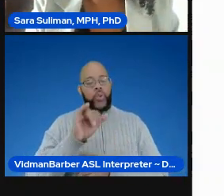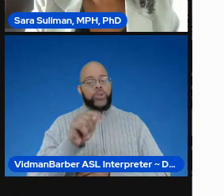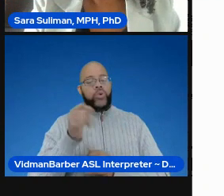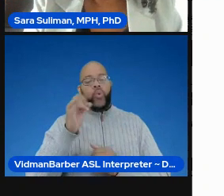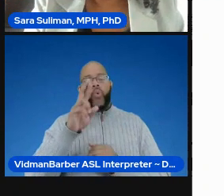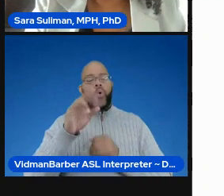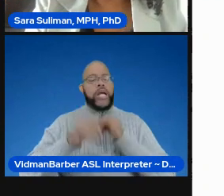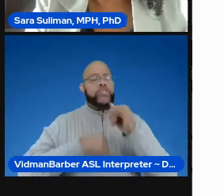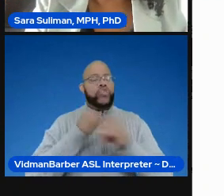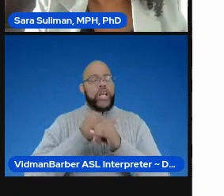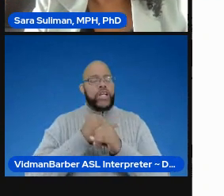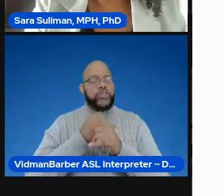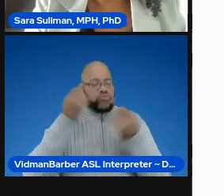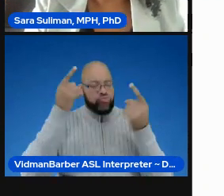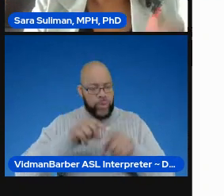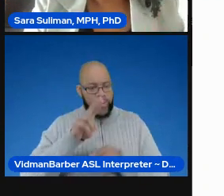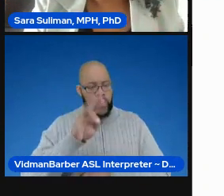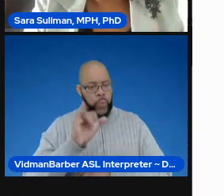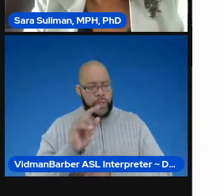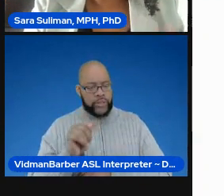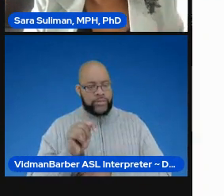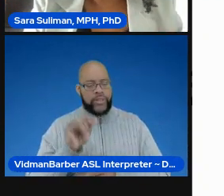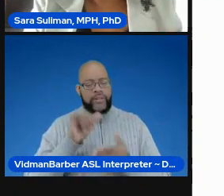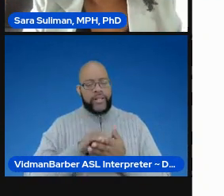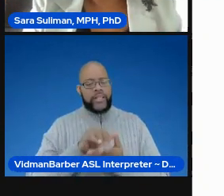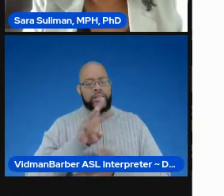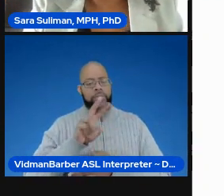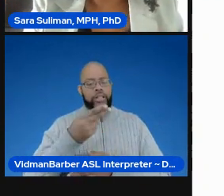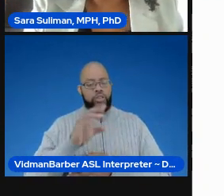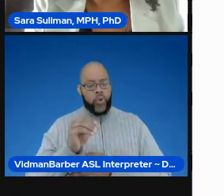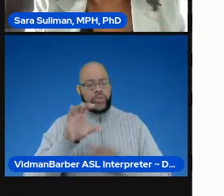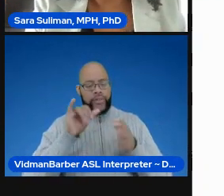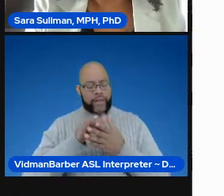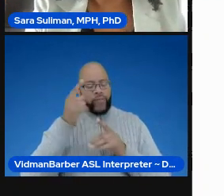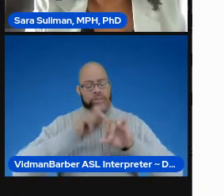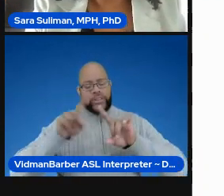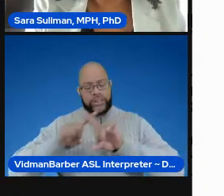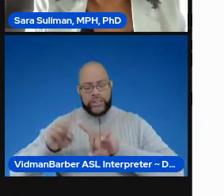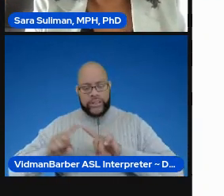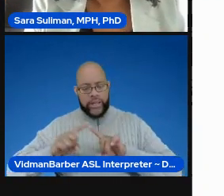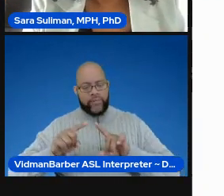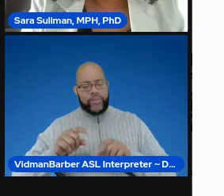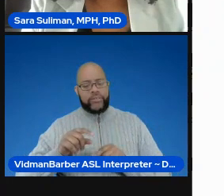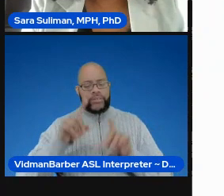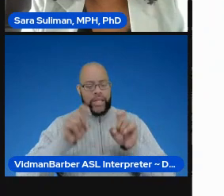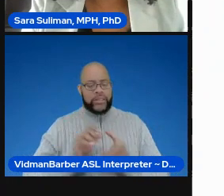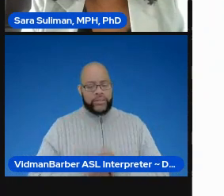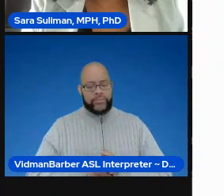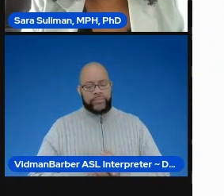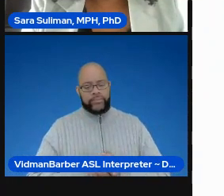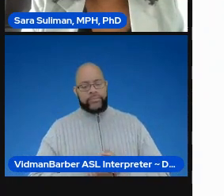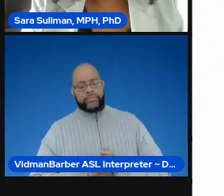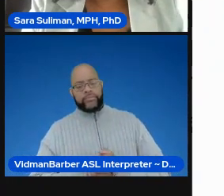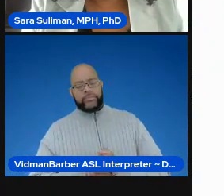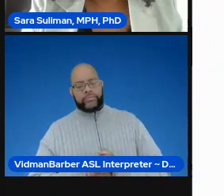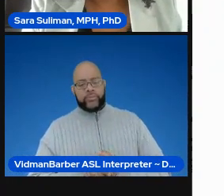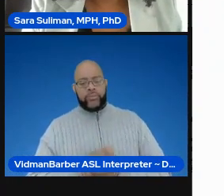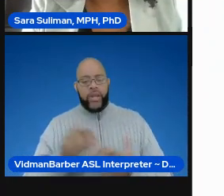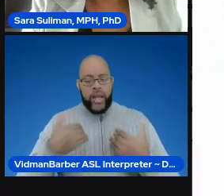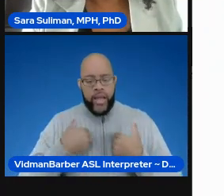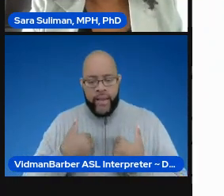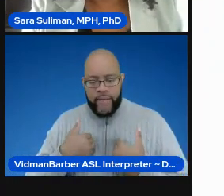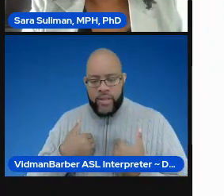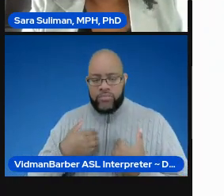international unit, which is what the WHO does for different diagnostic tests. So we had this